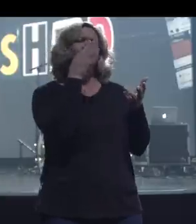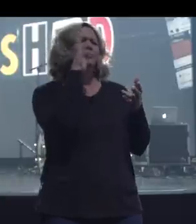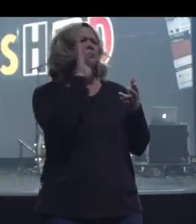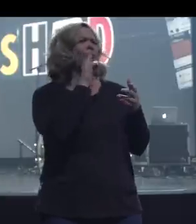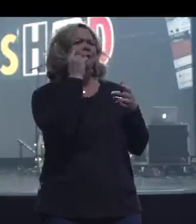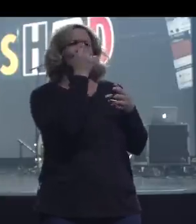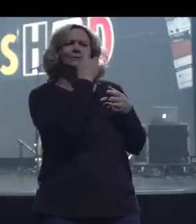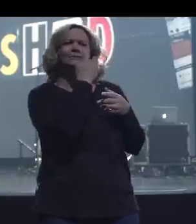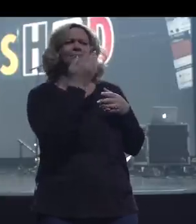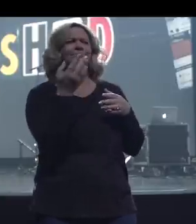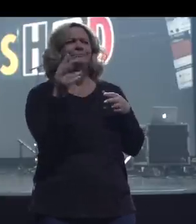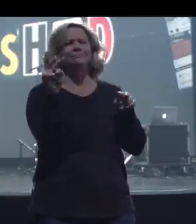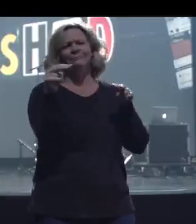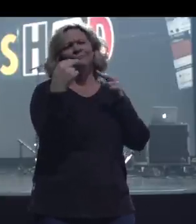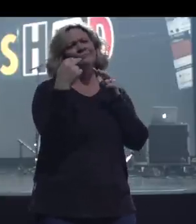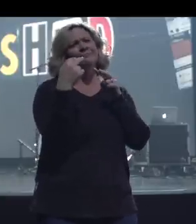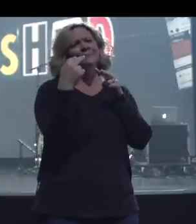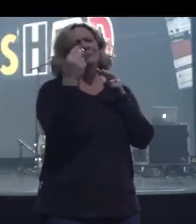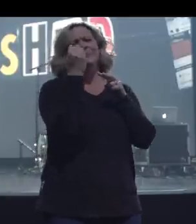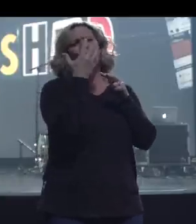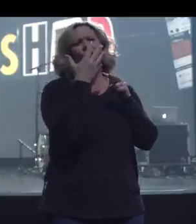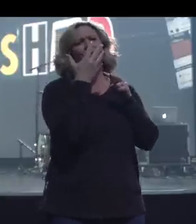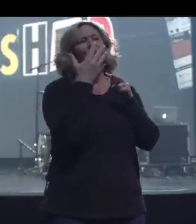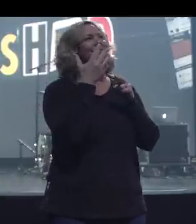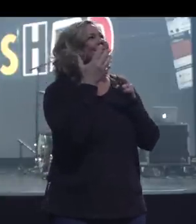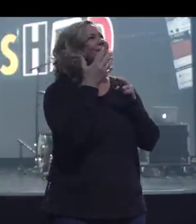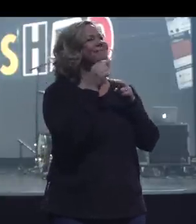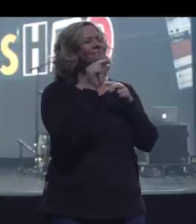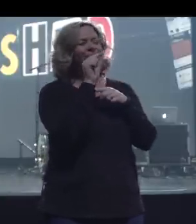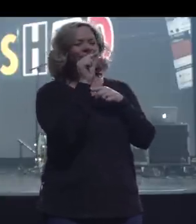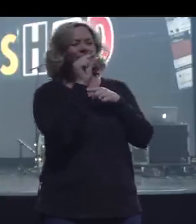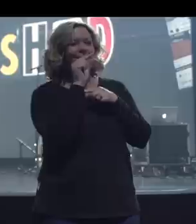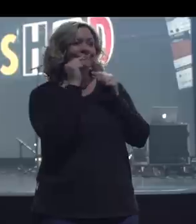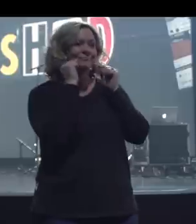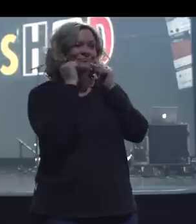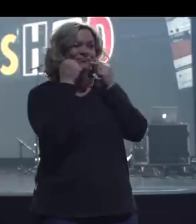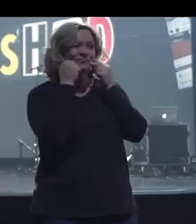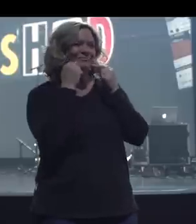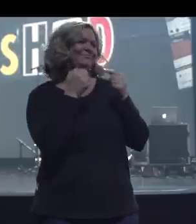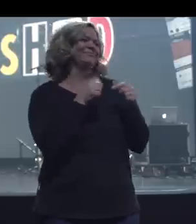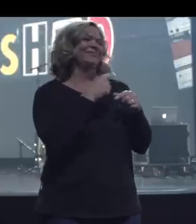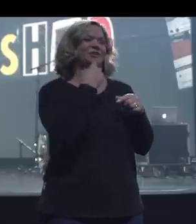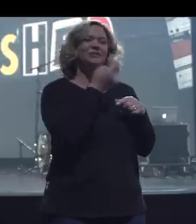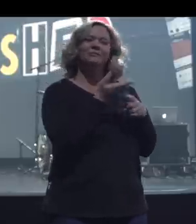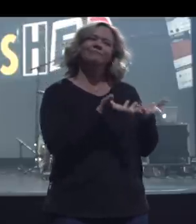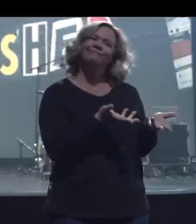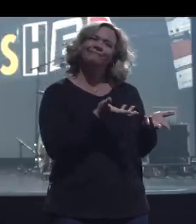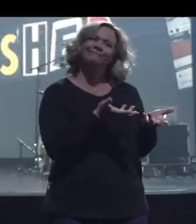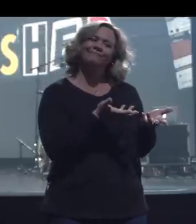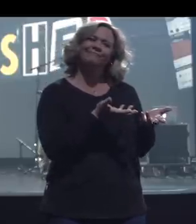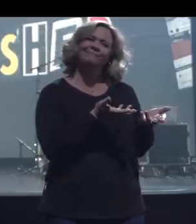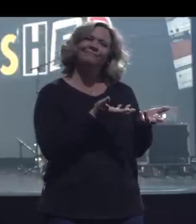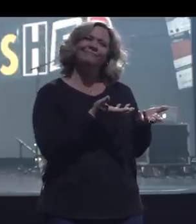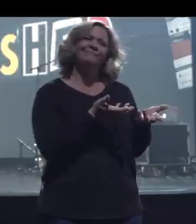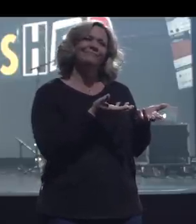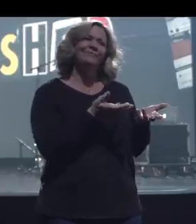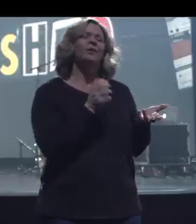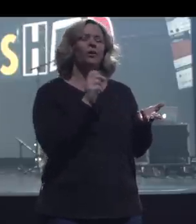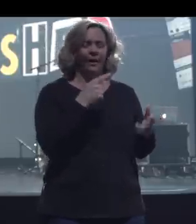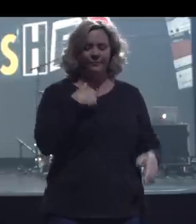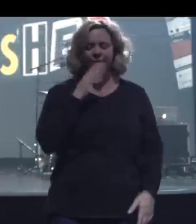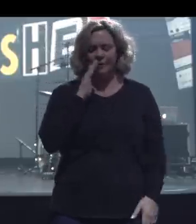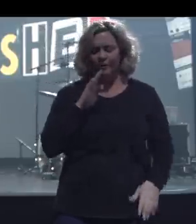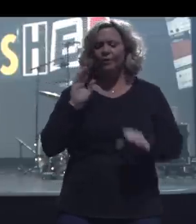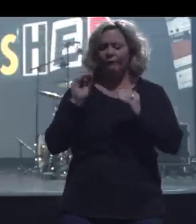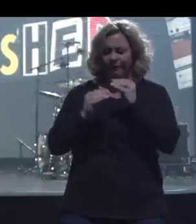she has. So beautiful. And she just gets this little like quirky smile. And she's like, and that's when I went and fixed my screen.